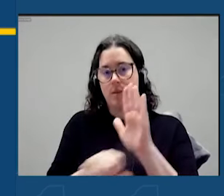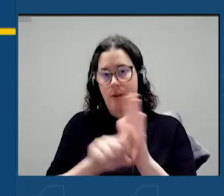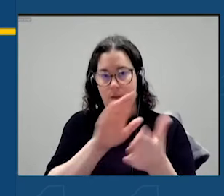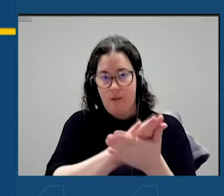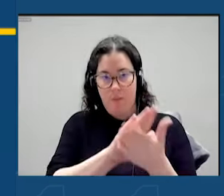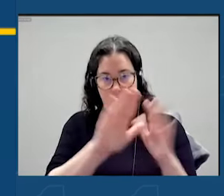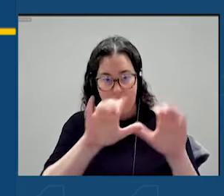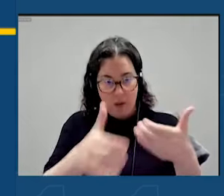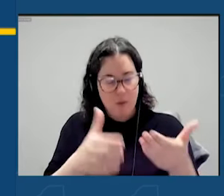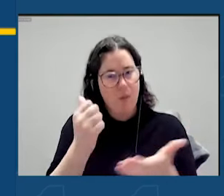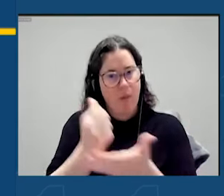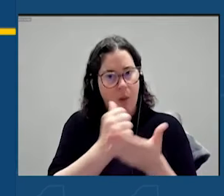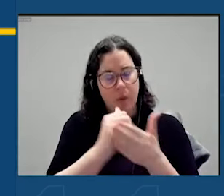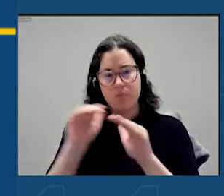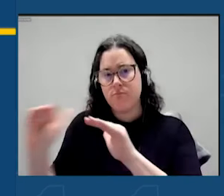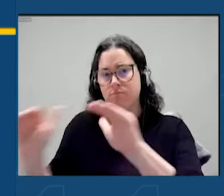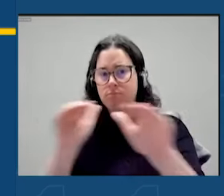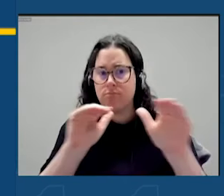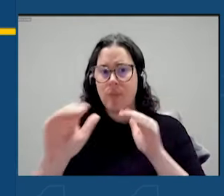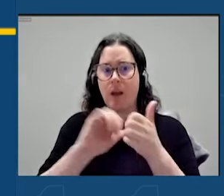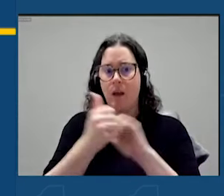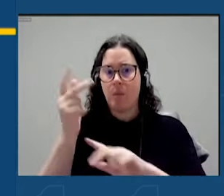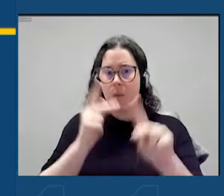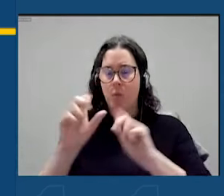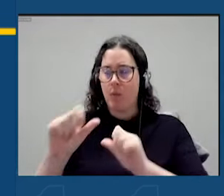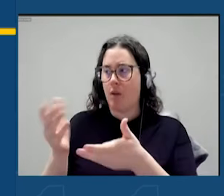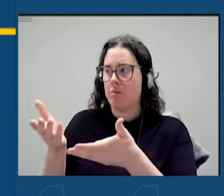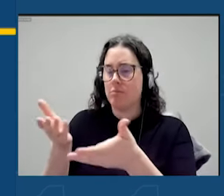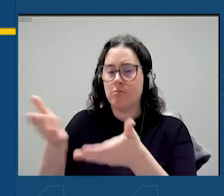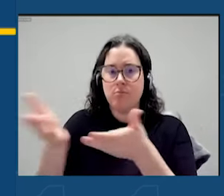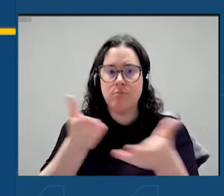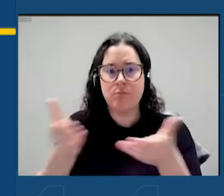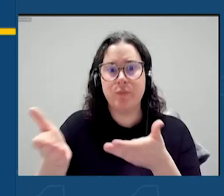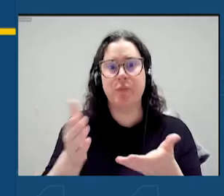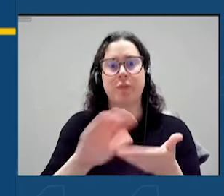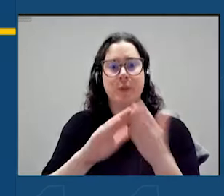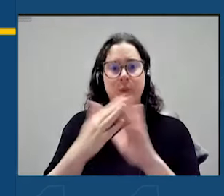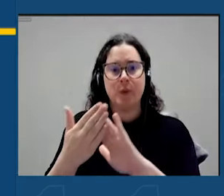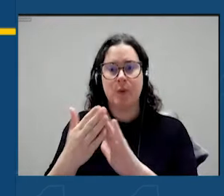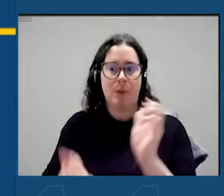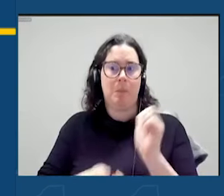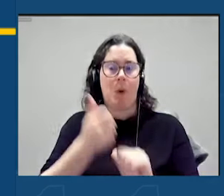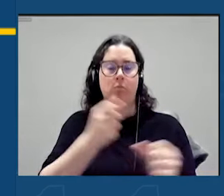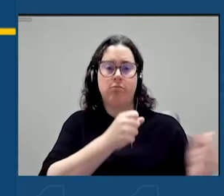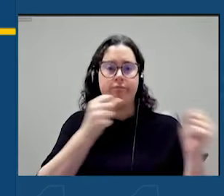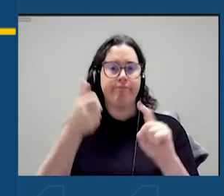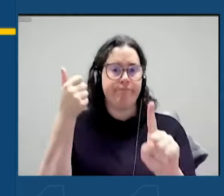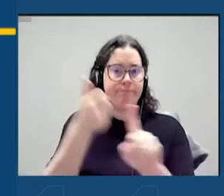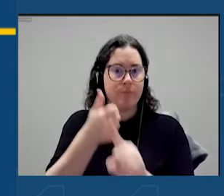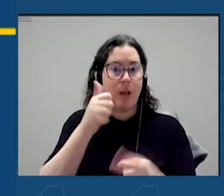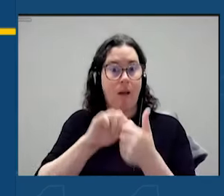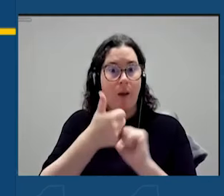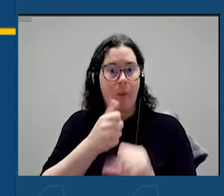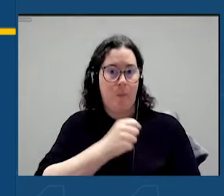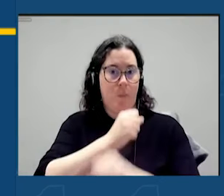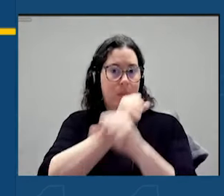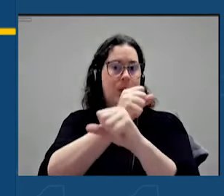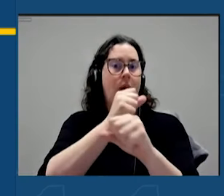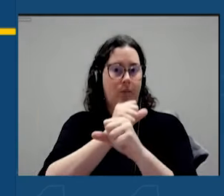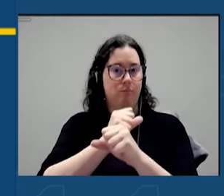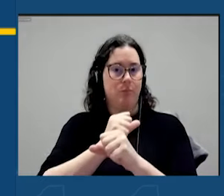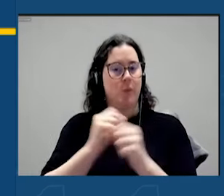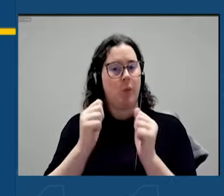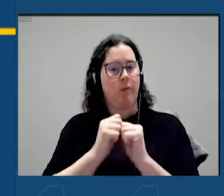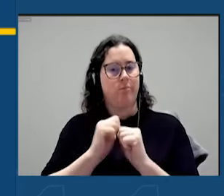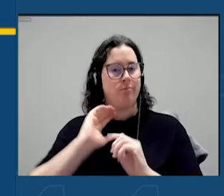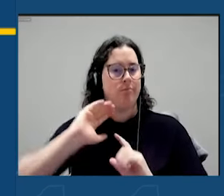the word out about how people can serve their communities in one of the most impactful ways is protecting them after they put on a uniform. So we're